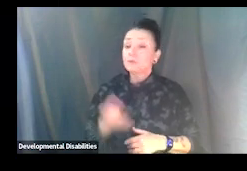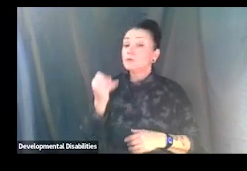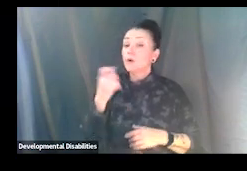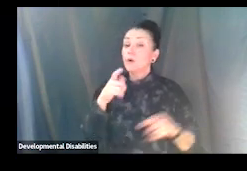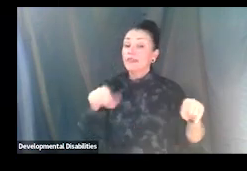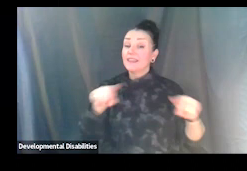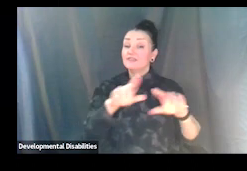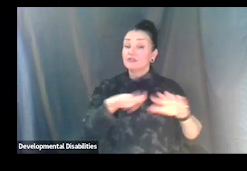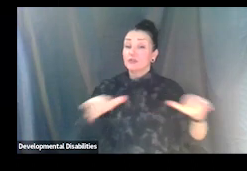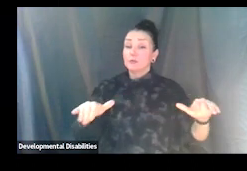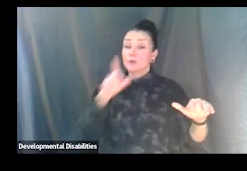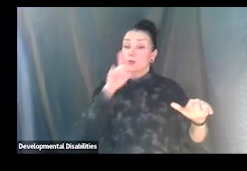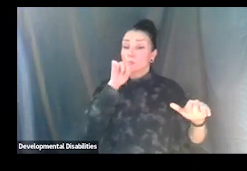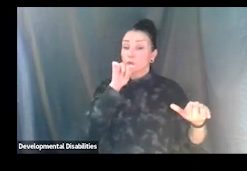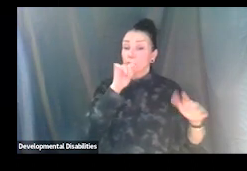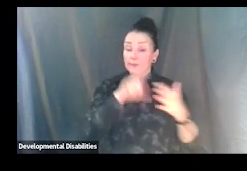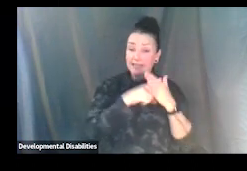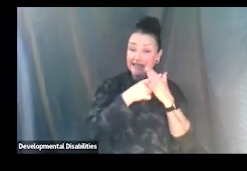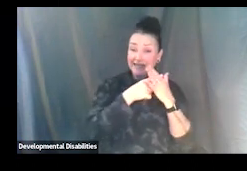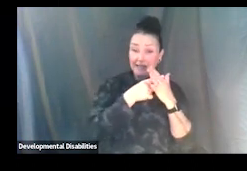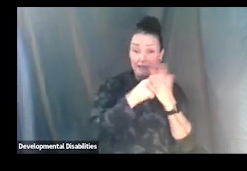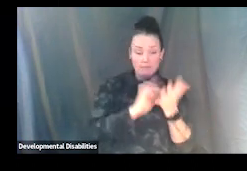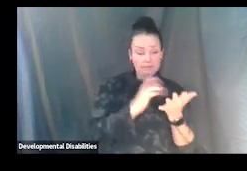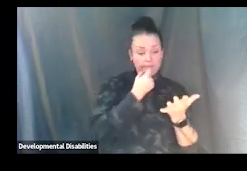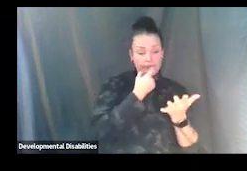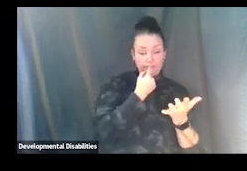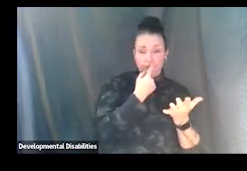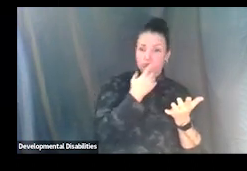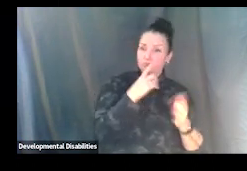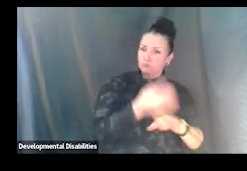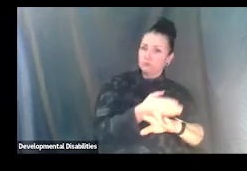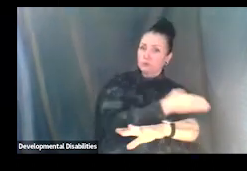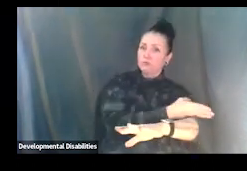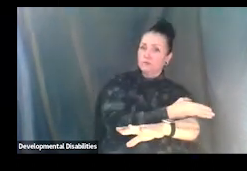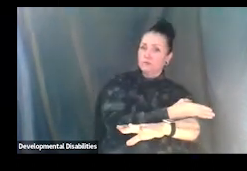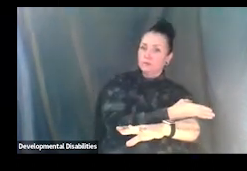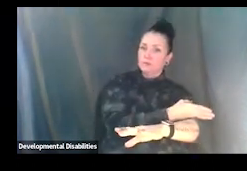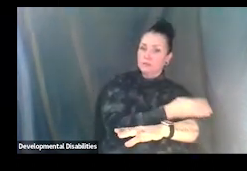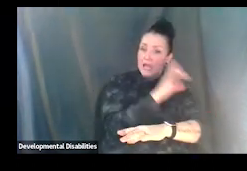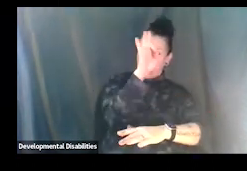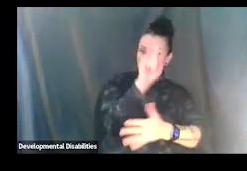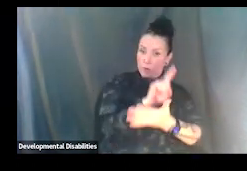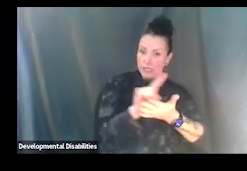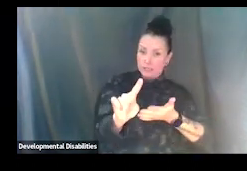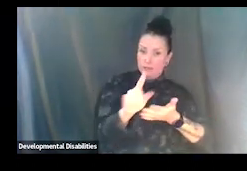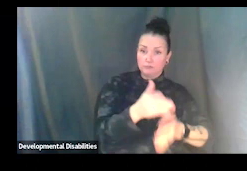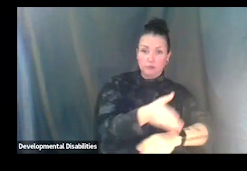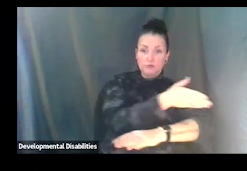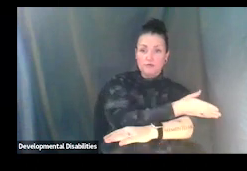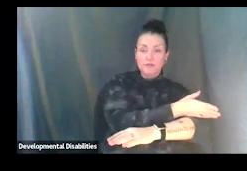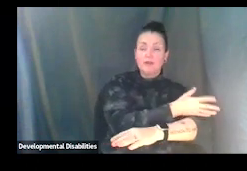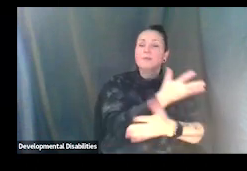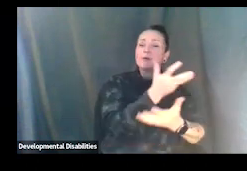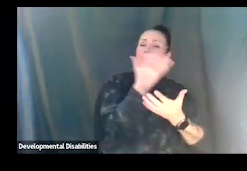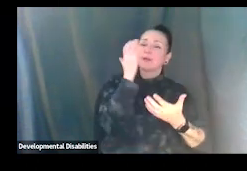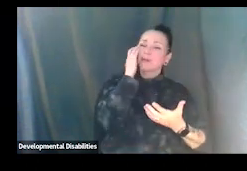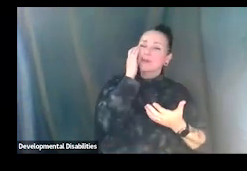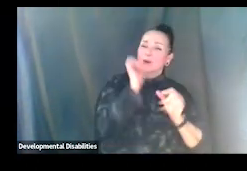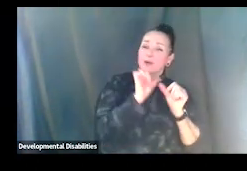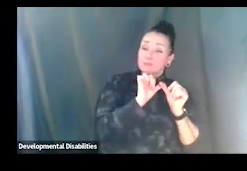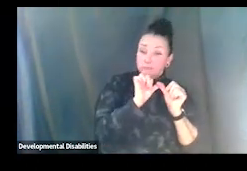another 4 months. So they would have been on it for a total of 24 weeks or 6 months. Because parents often will say, how